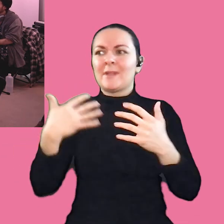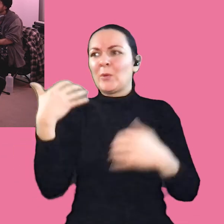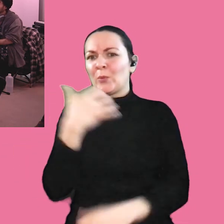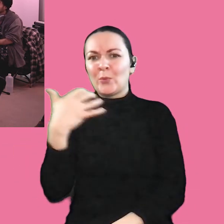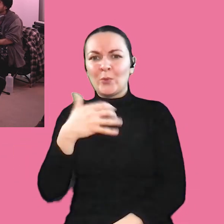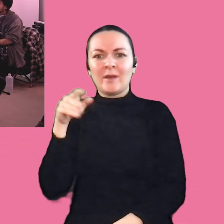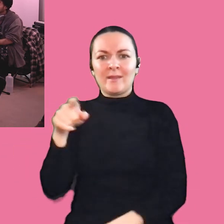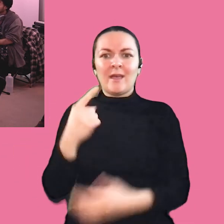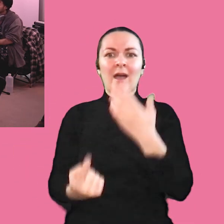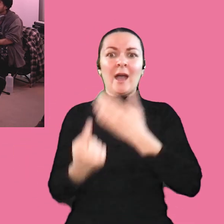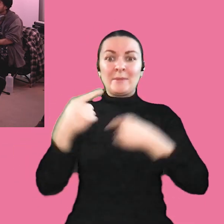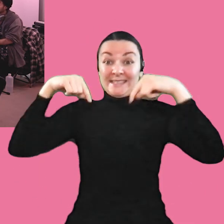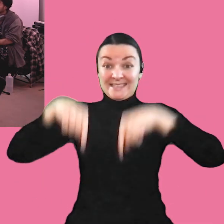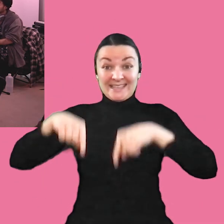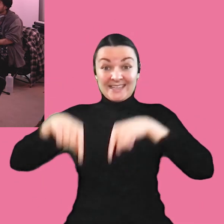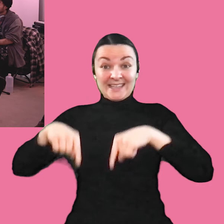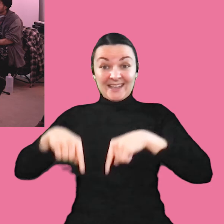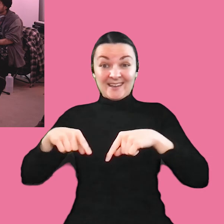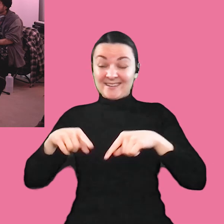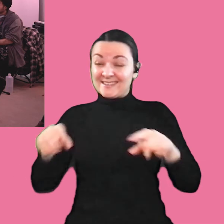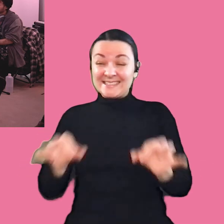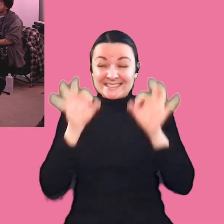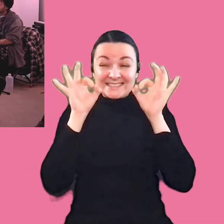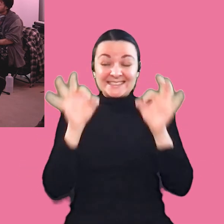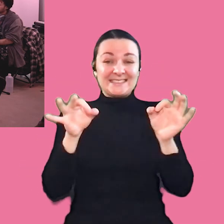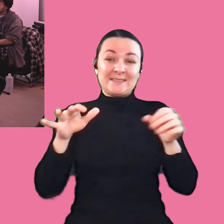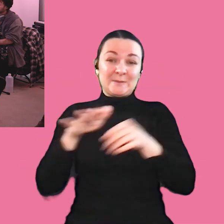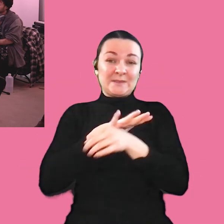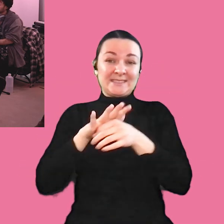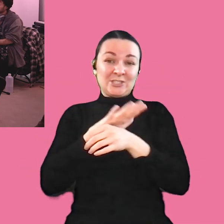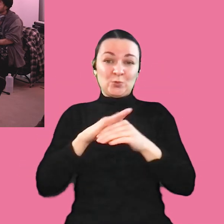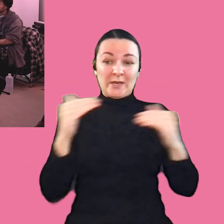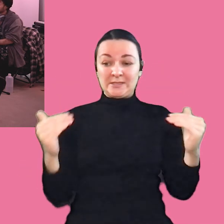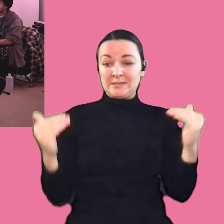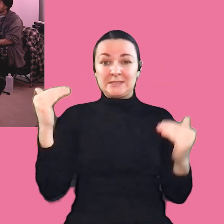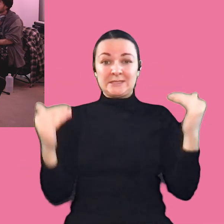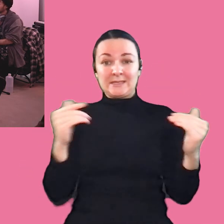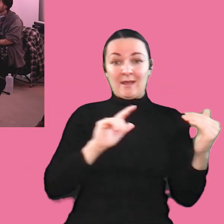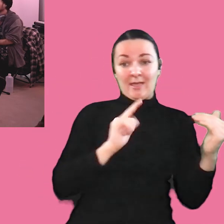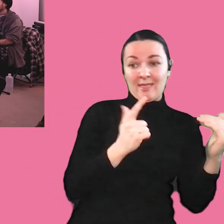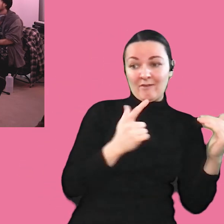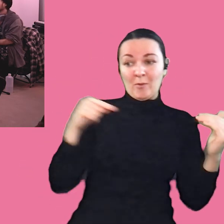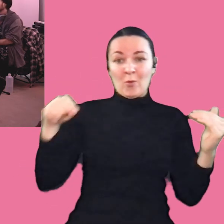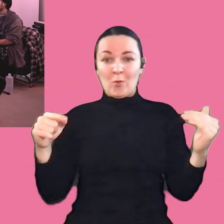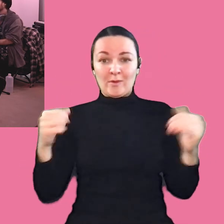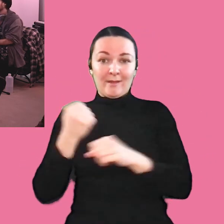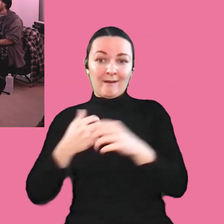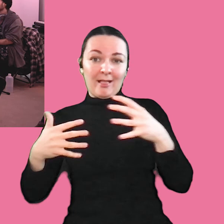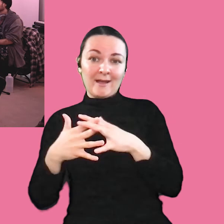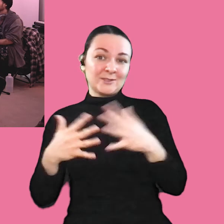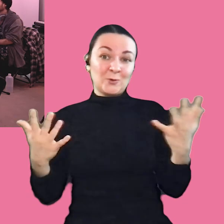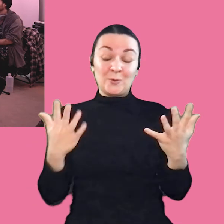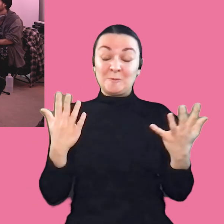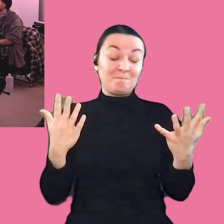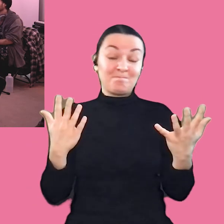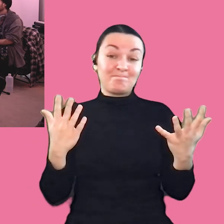find it really incredible that that happened here, but in an almost identical situation in the part of the floor I grew up, it just didn't.